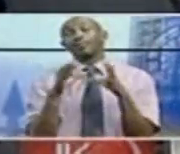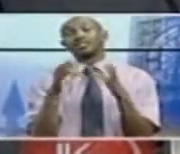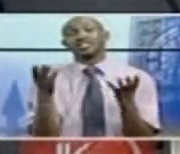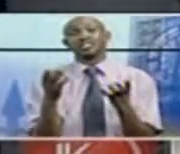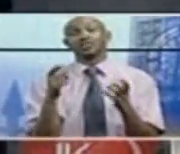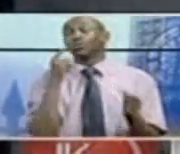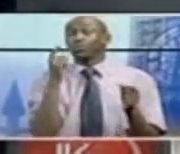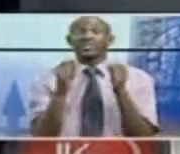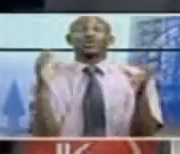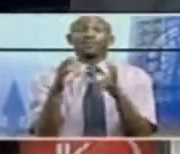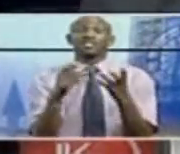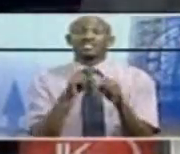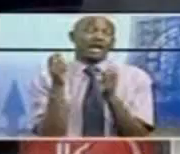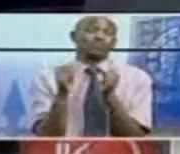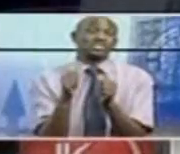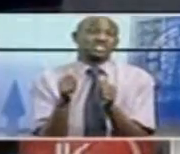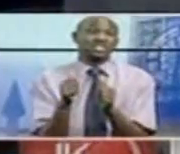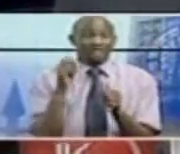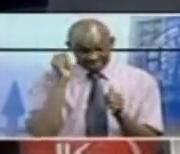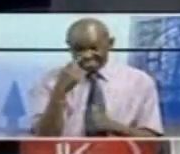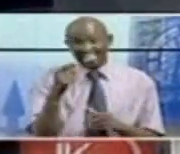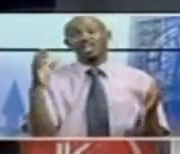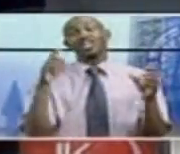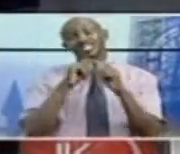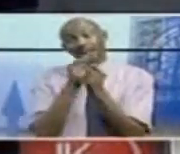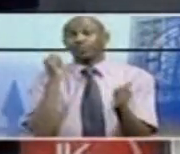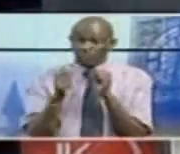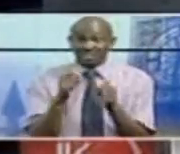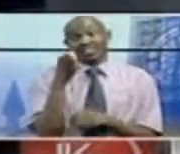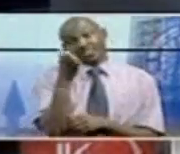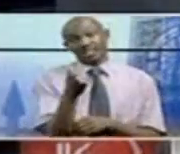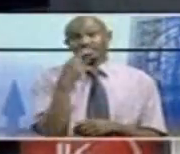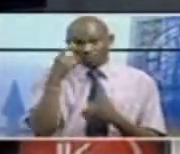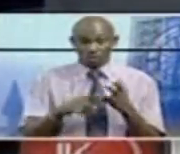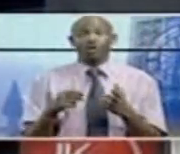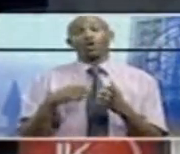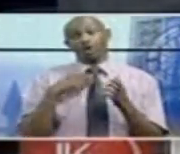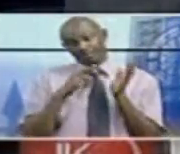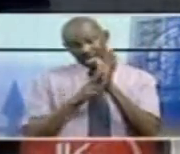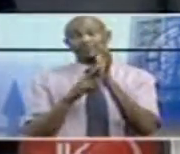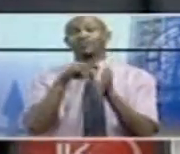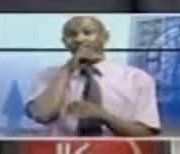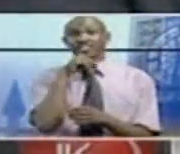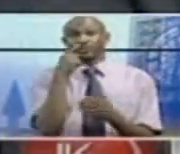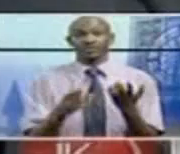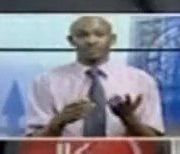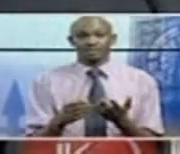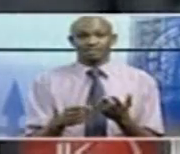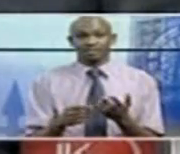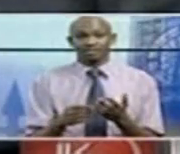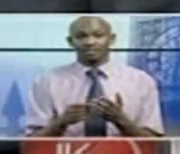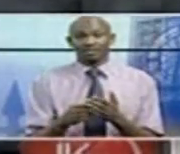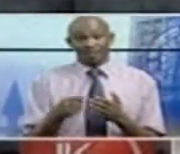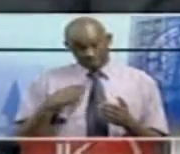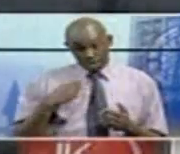Which so community? That, huh? Are you can you go be on record? Which community, Jakoyo Midiwo, on behalf of Raila Odinga, are you protesting against? I am not against? Here on behalf of Raila Odinga. Me,